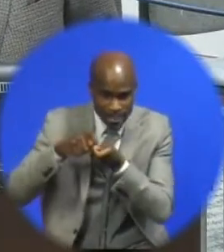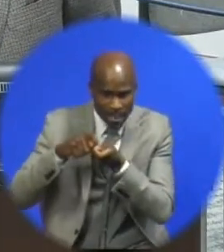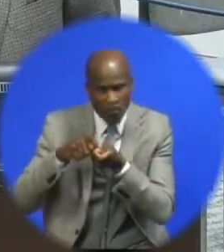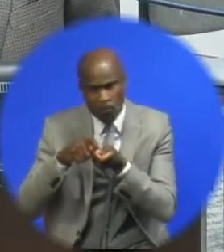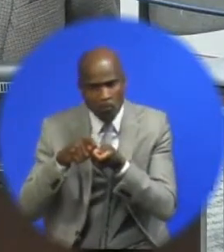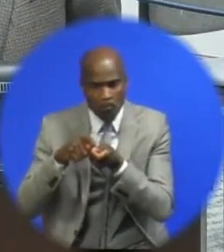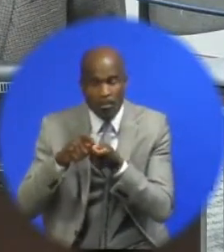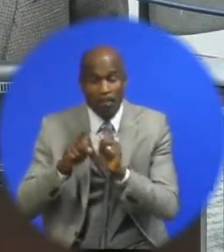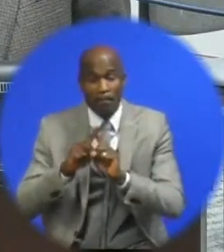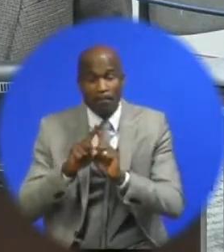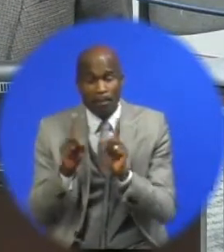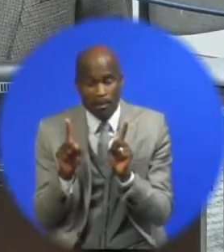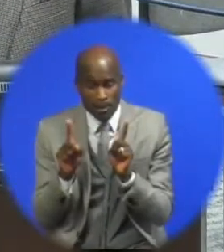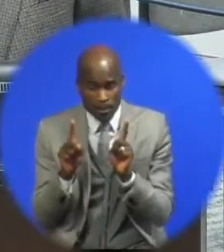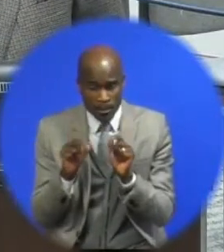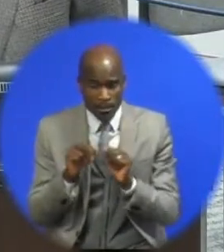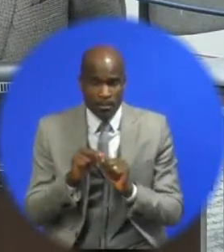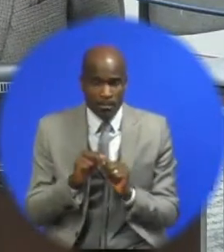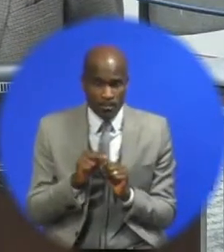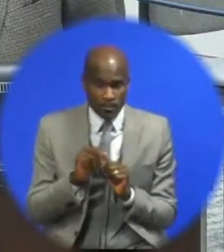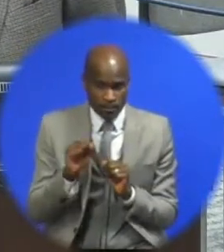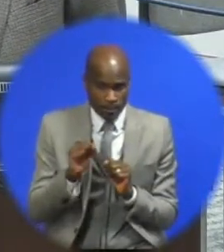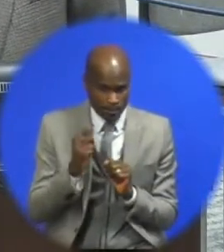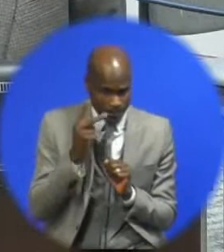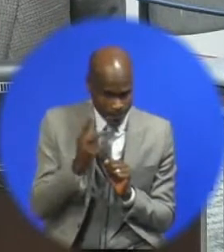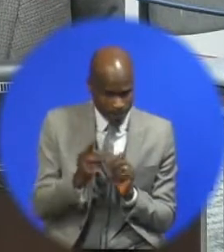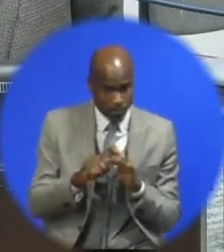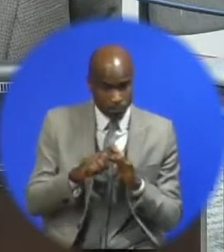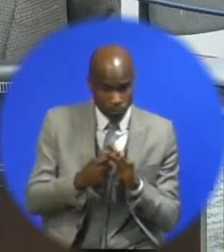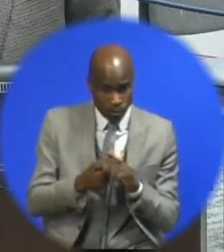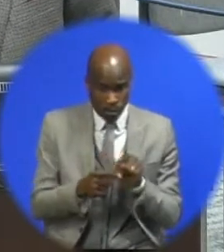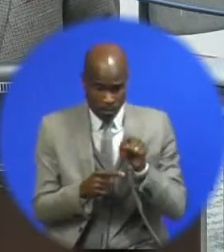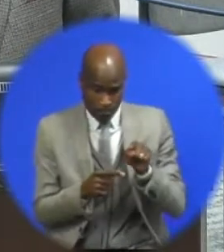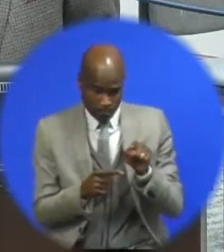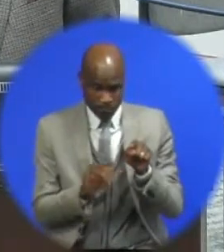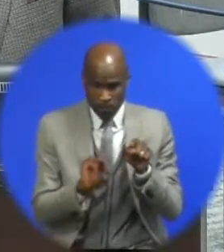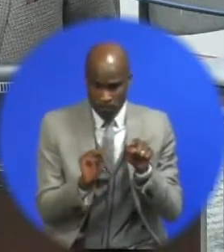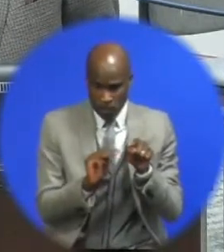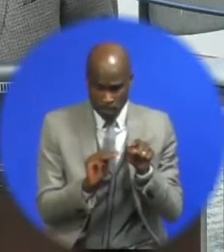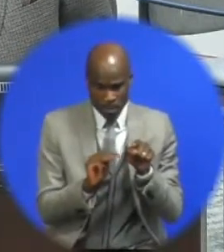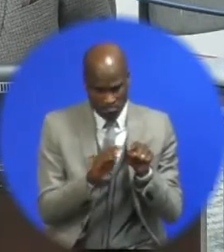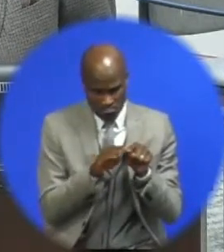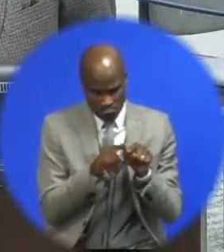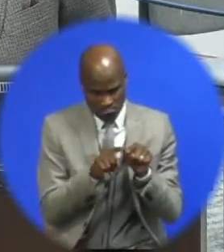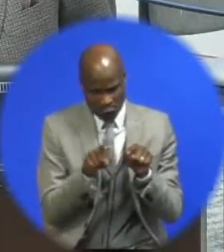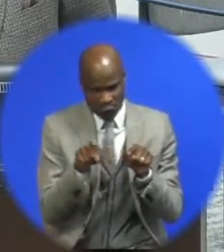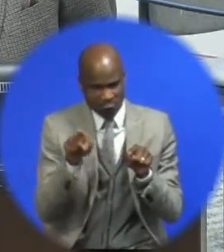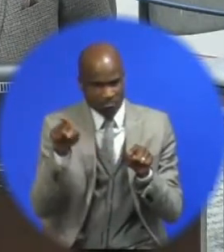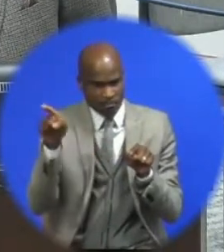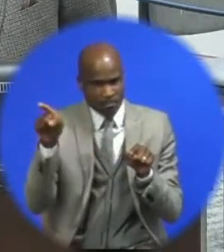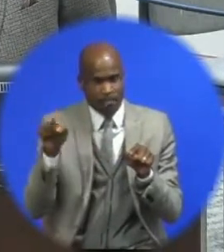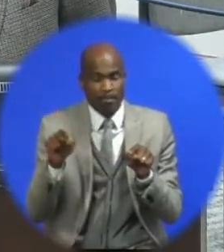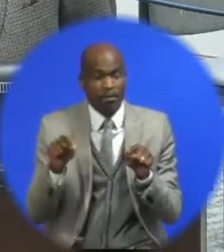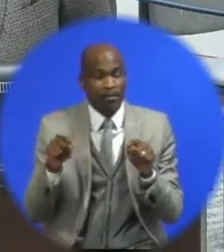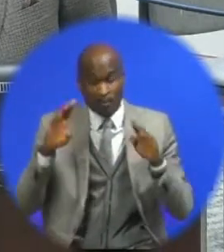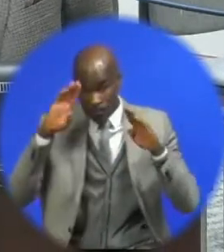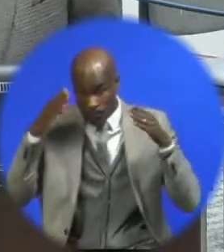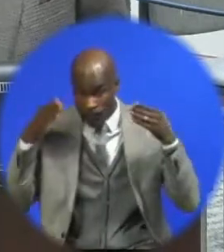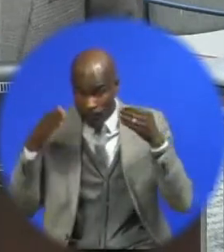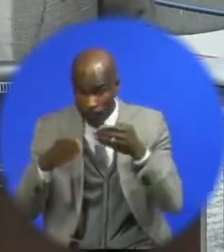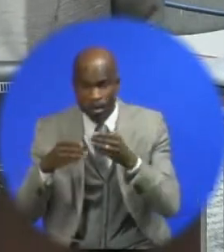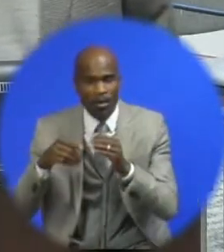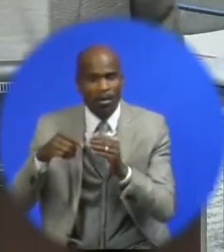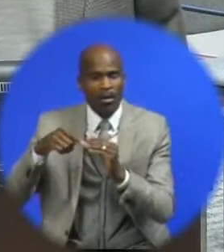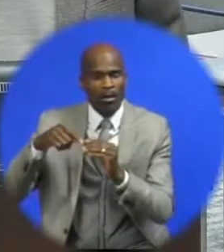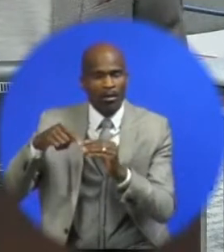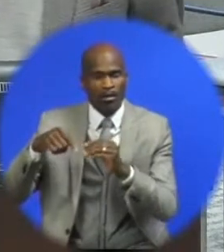it does come and starts in Morganton. And a key focus of it is around Lake James State, around the lake and